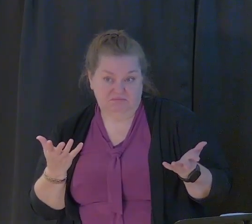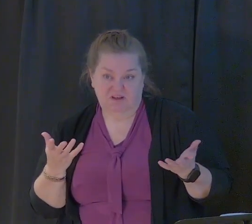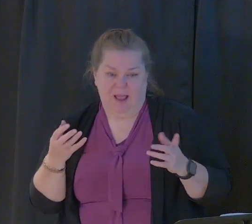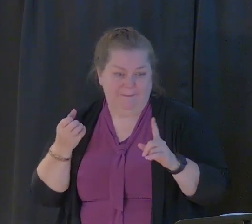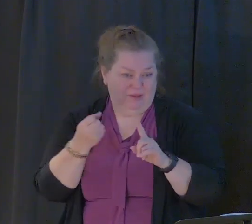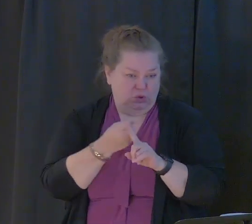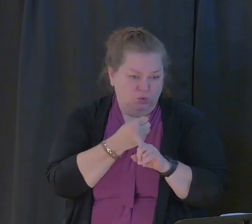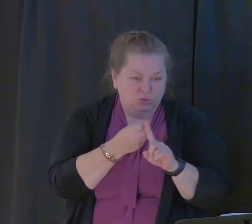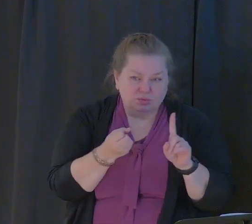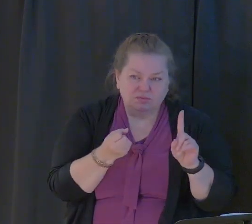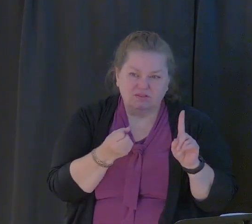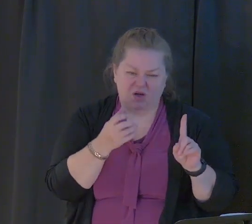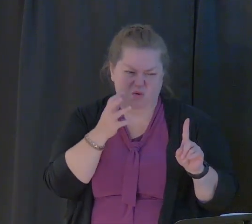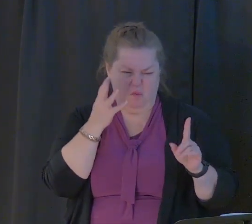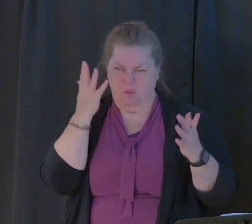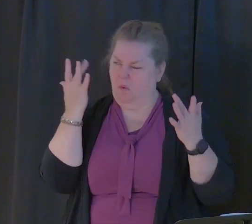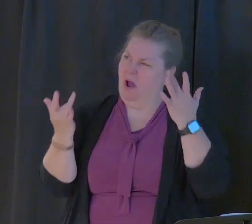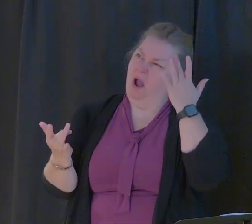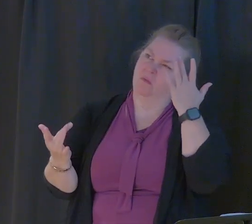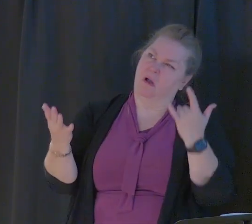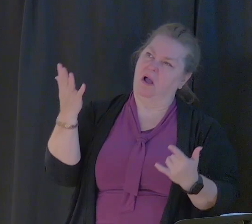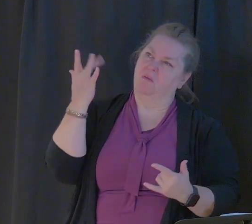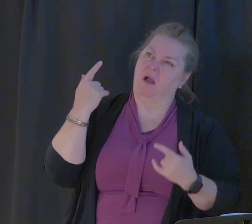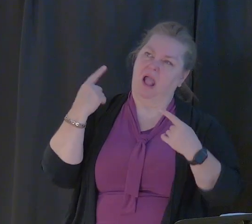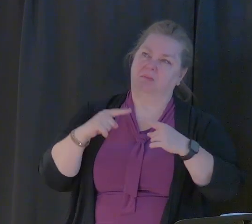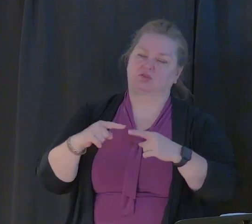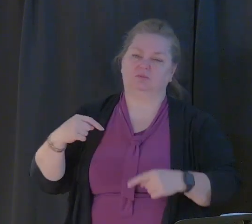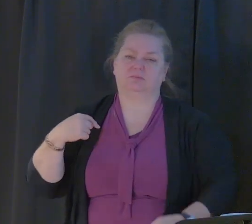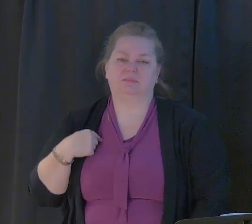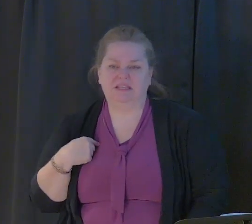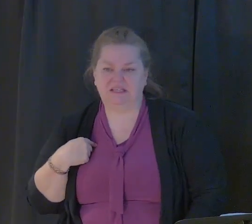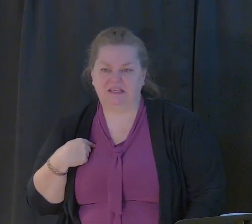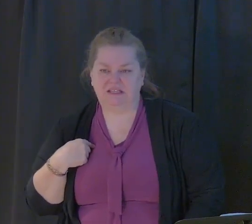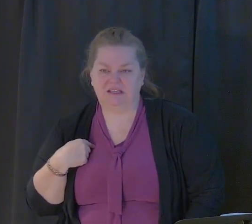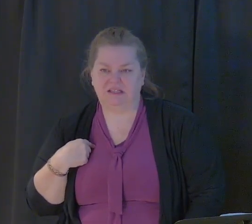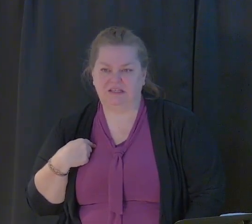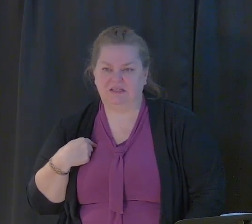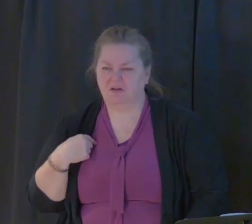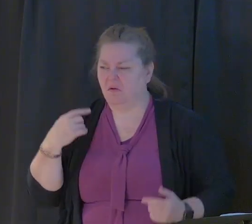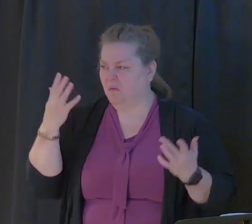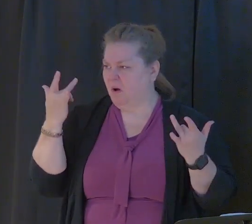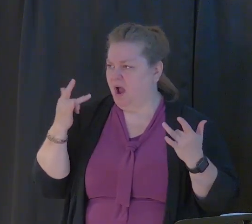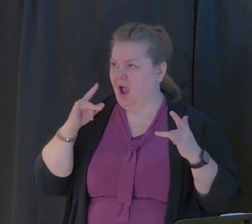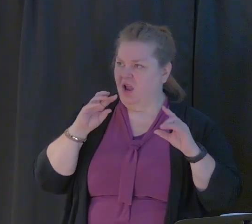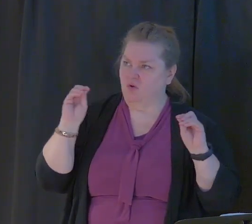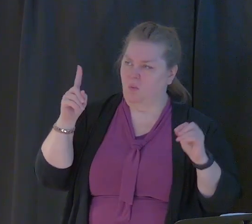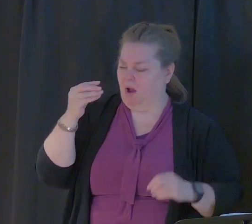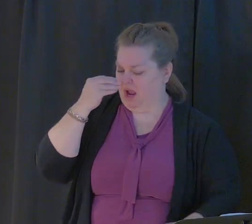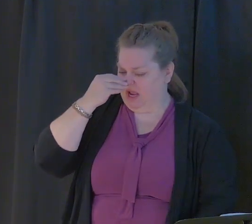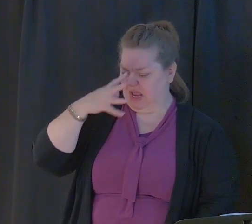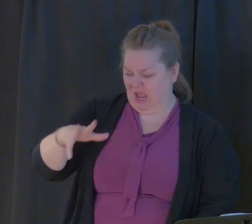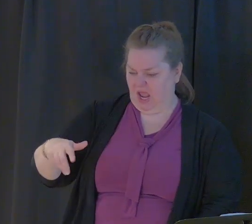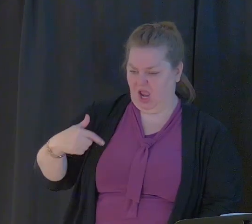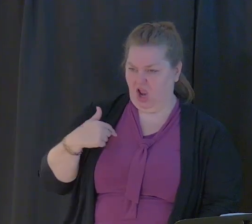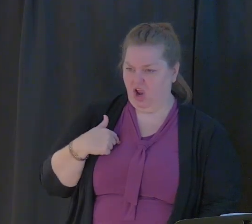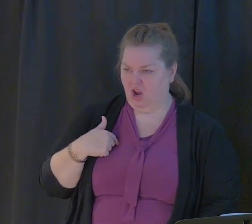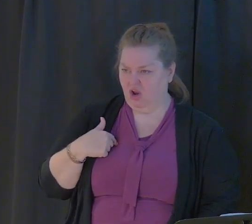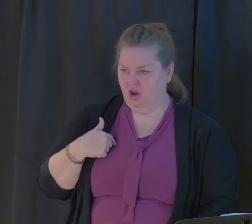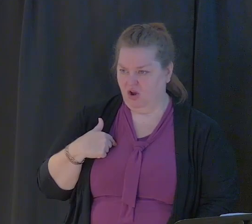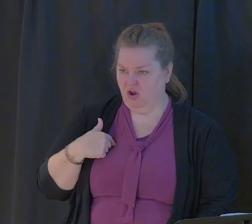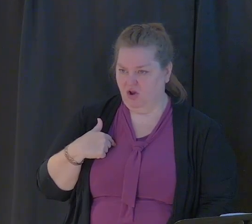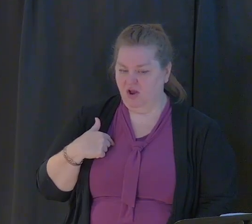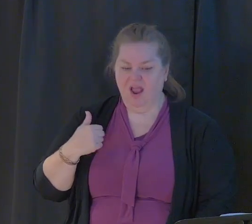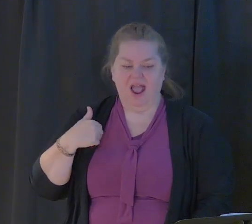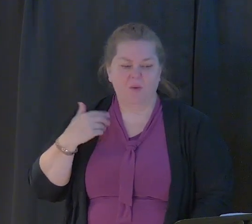Why is this happening to me? Why doesn't anybody care? I want to go to my